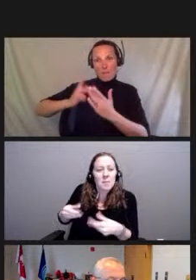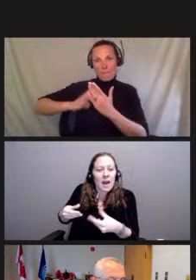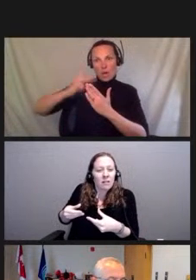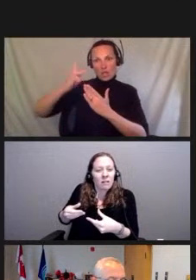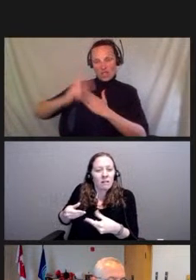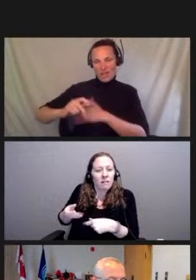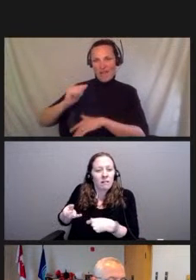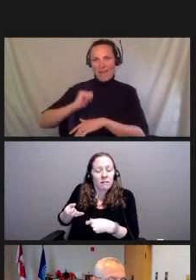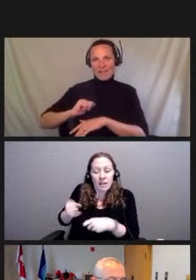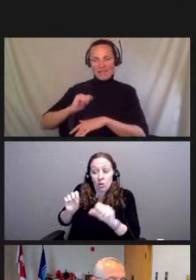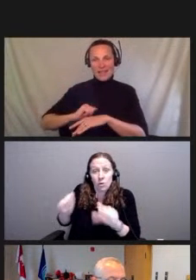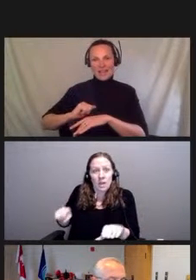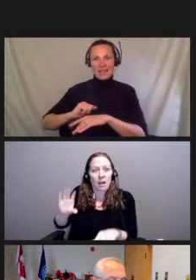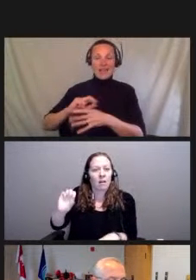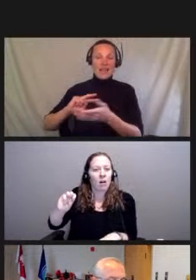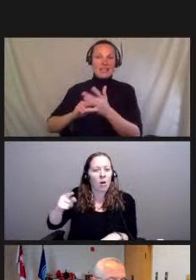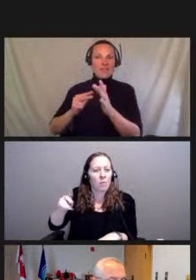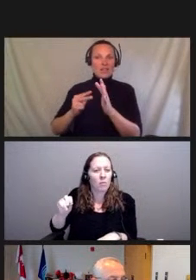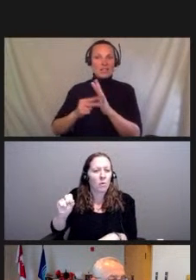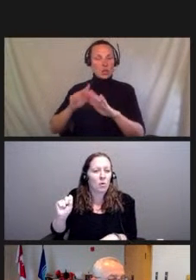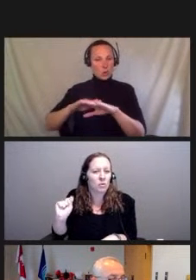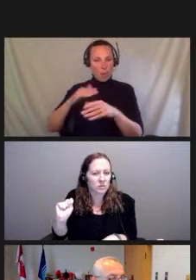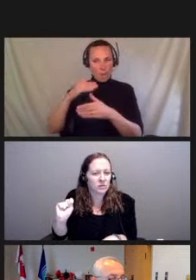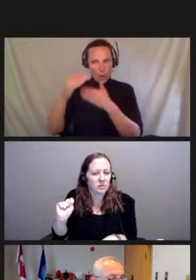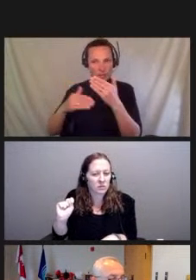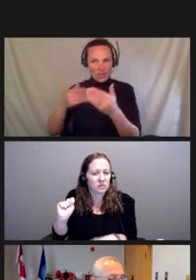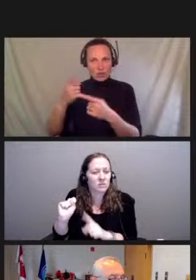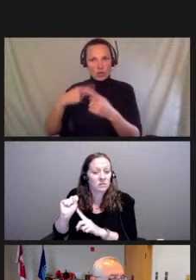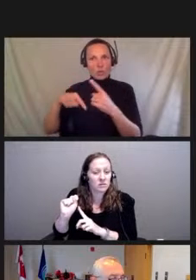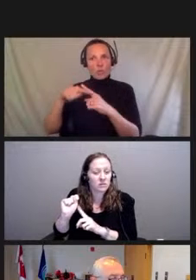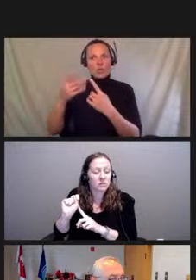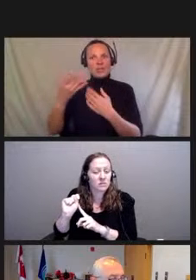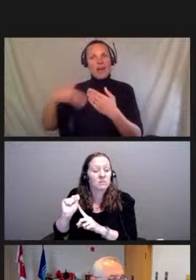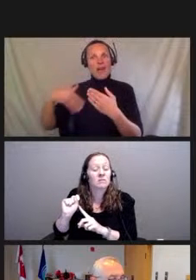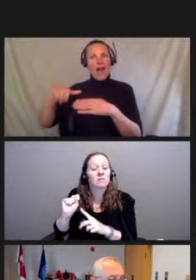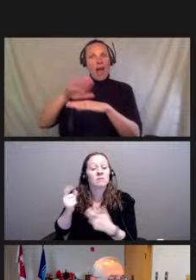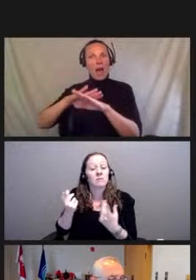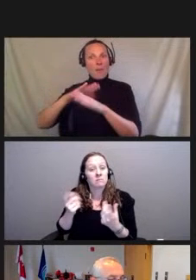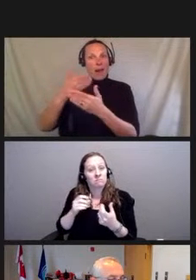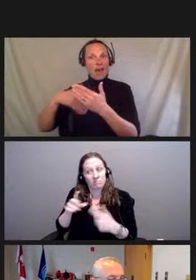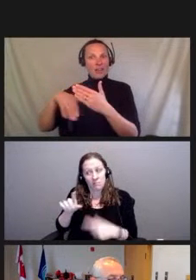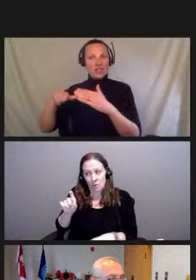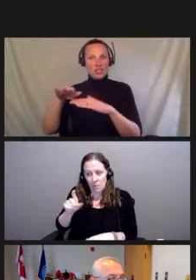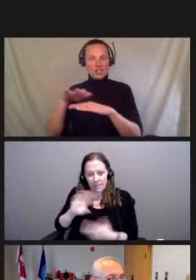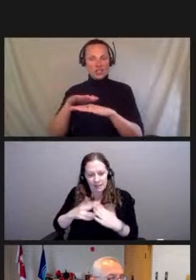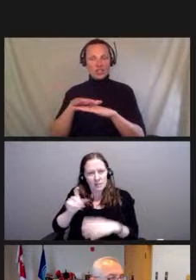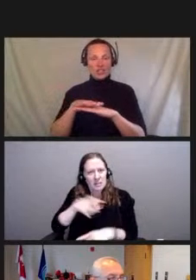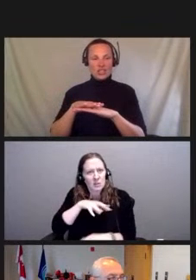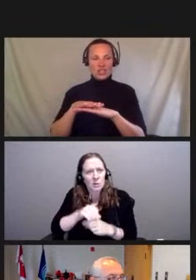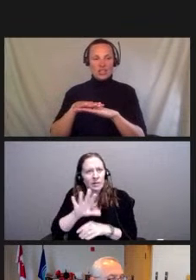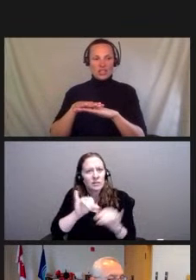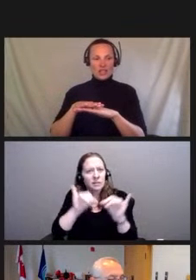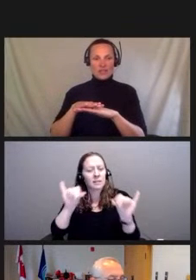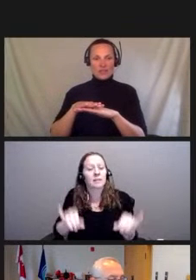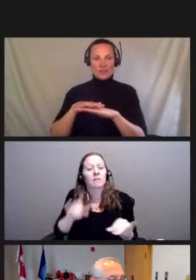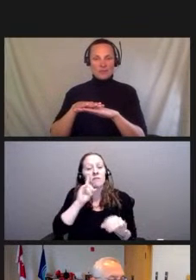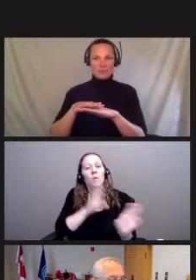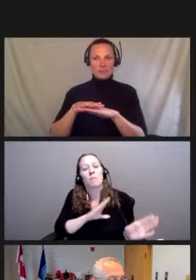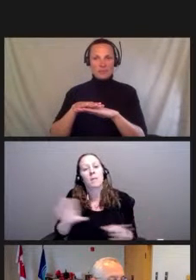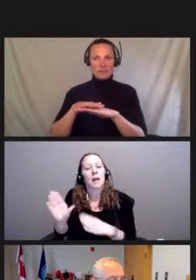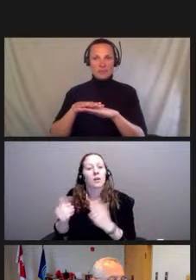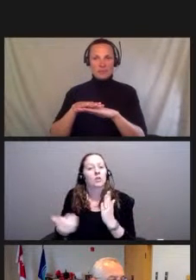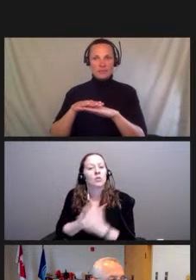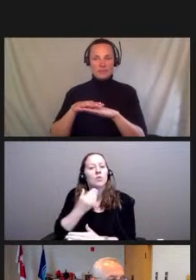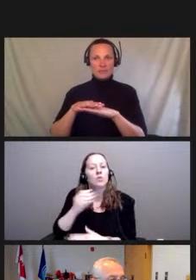adopting technology to collect and process compostable products and packaging in their systems as they're planning for new organics